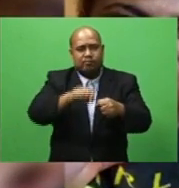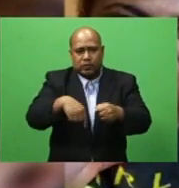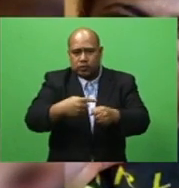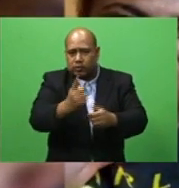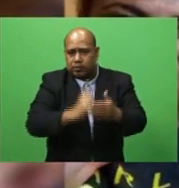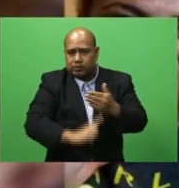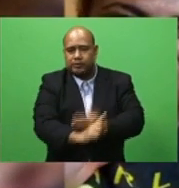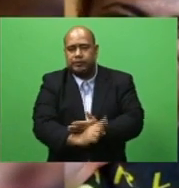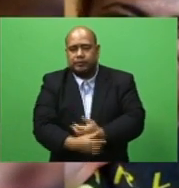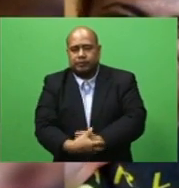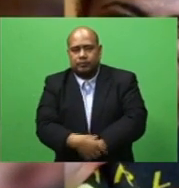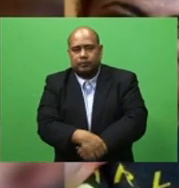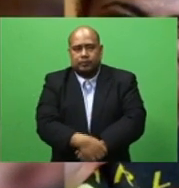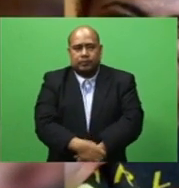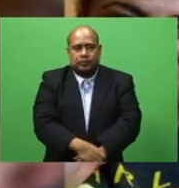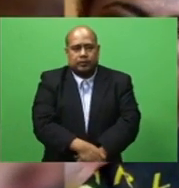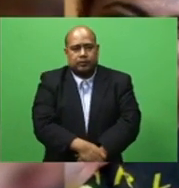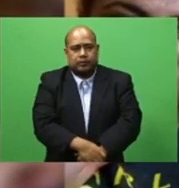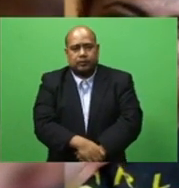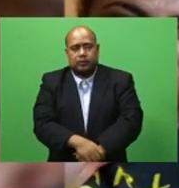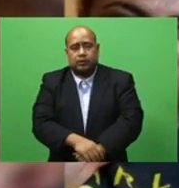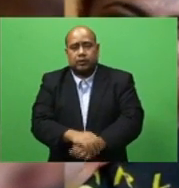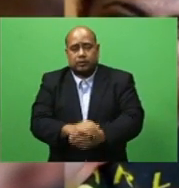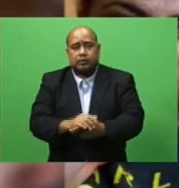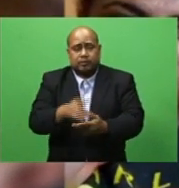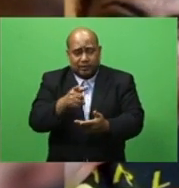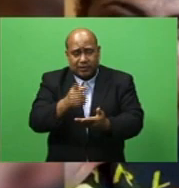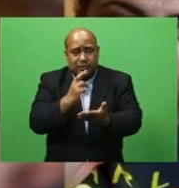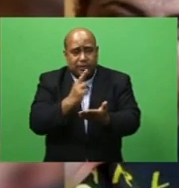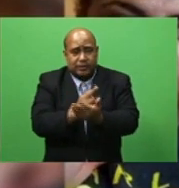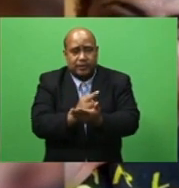it's just the fact that, you know, you have to